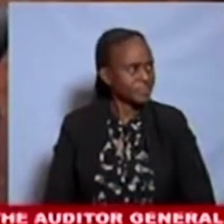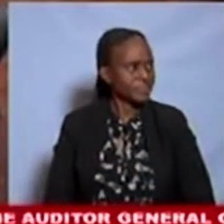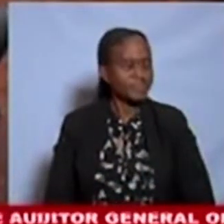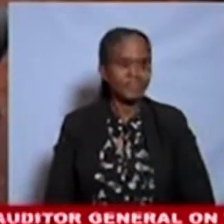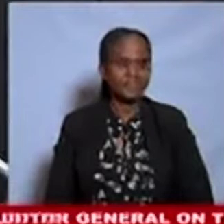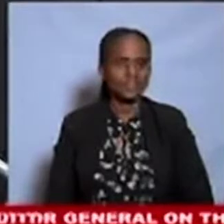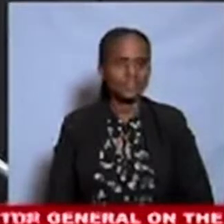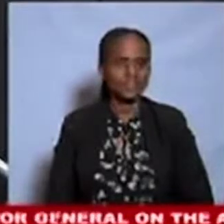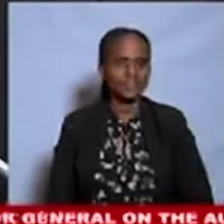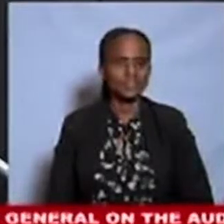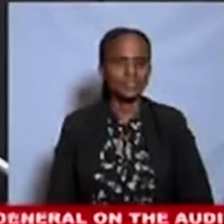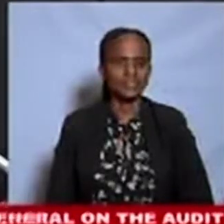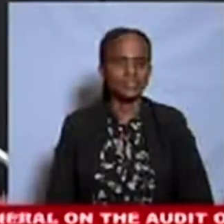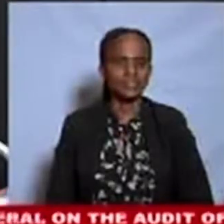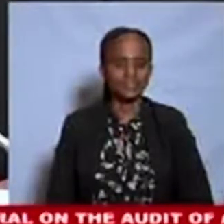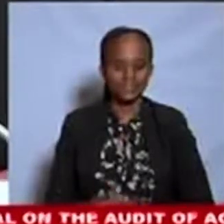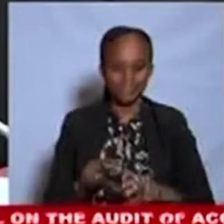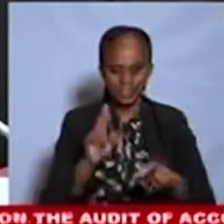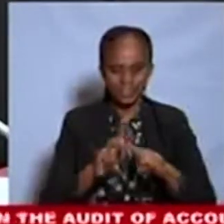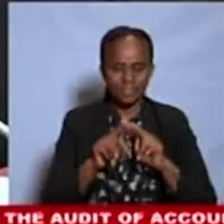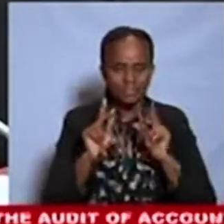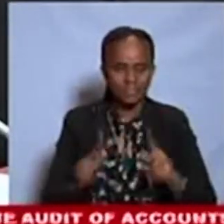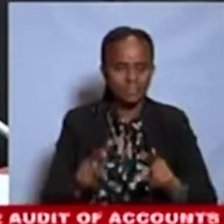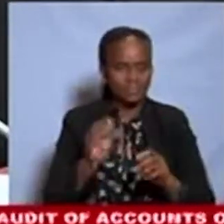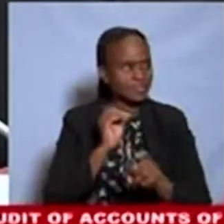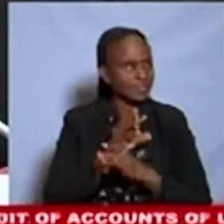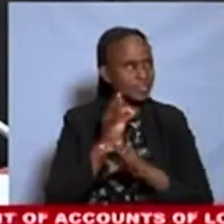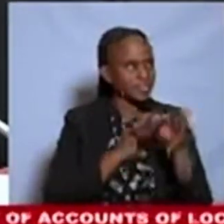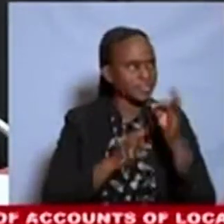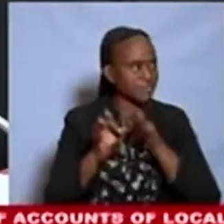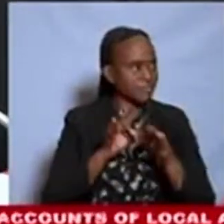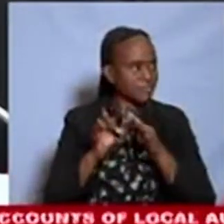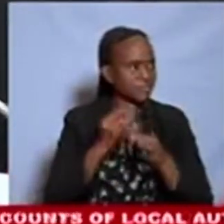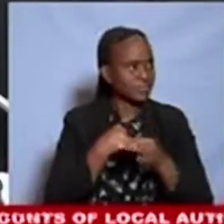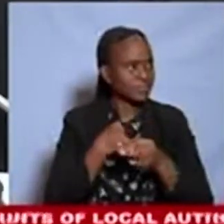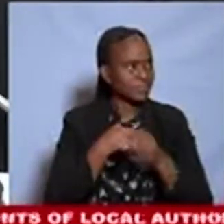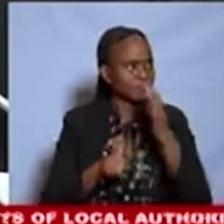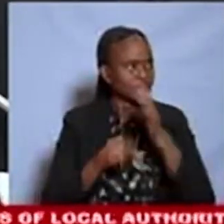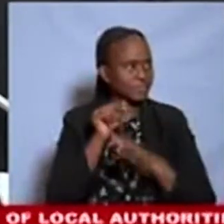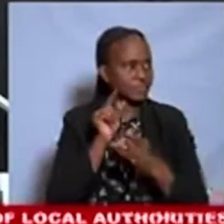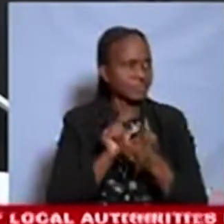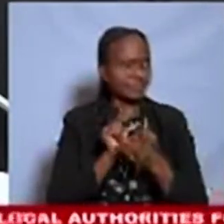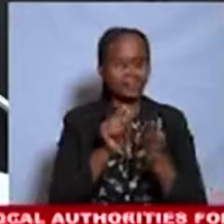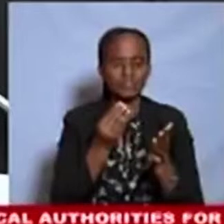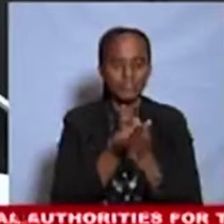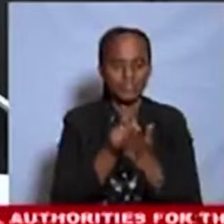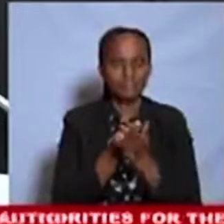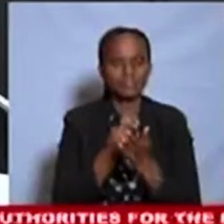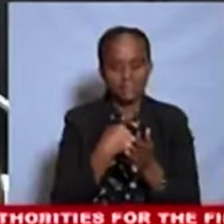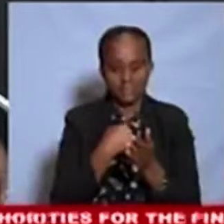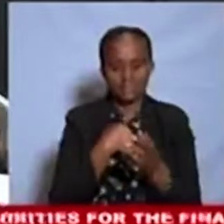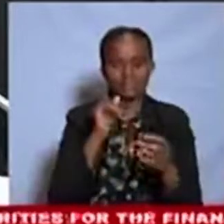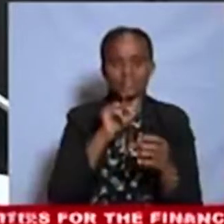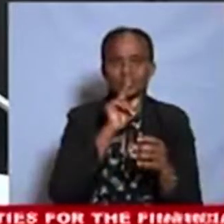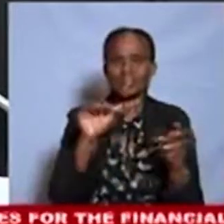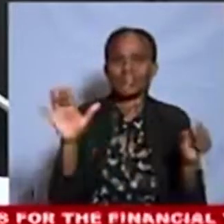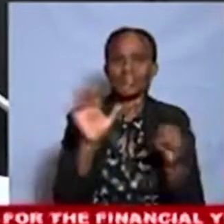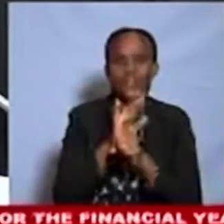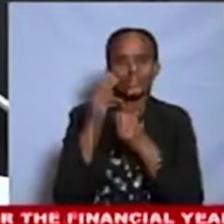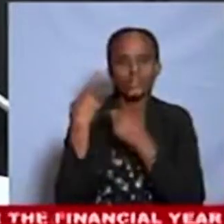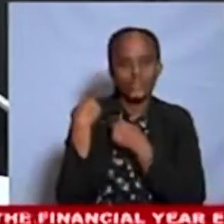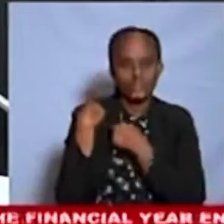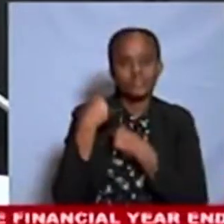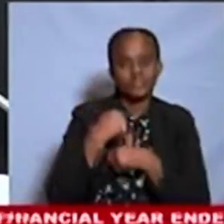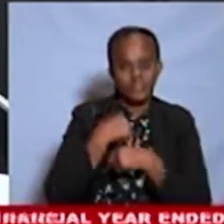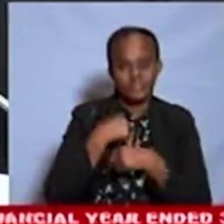Chair, as it was already observed that I found this matter. Of course, I take responsibility because that is the office I